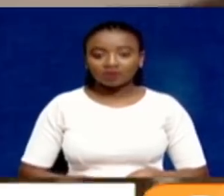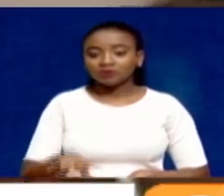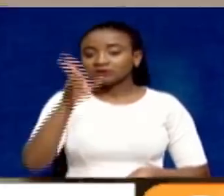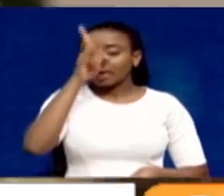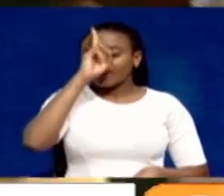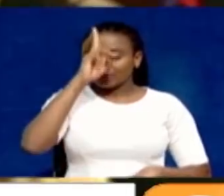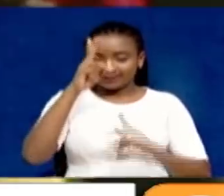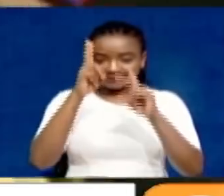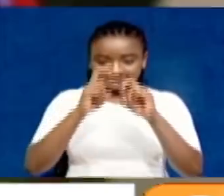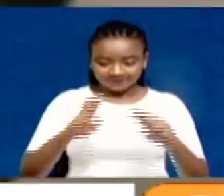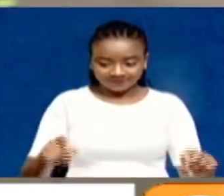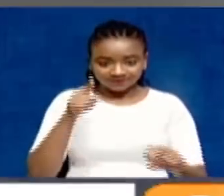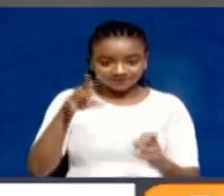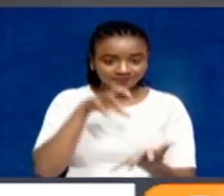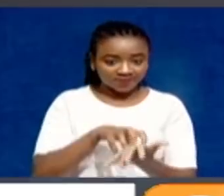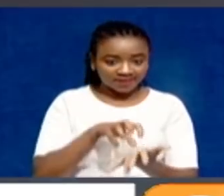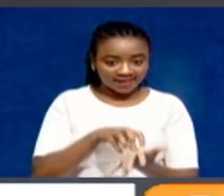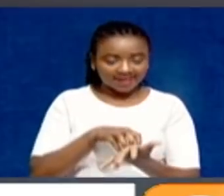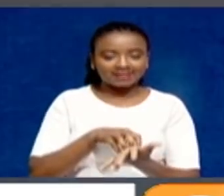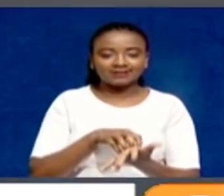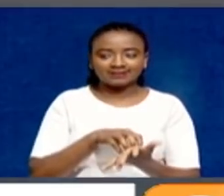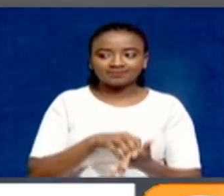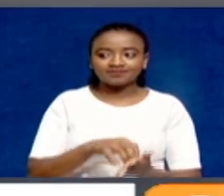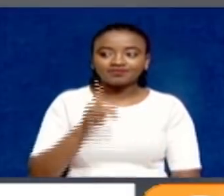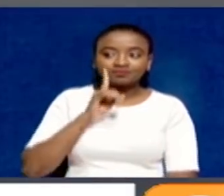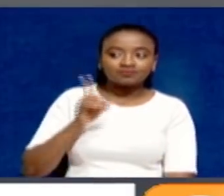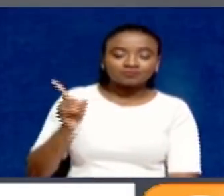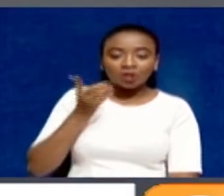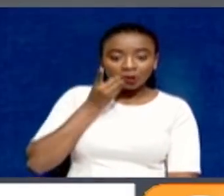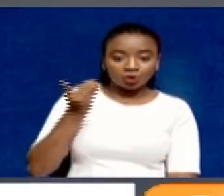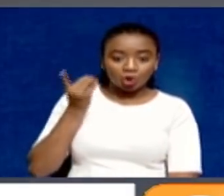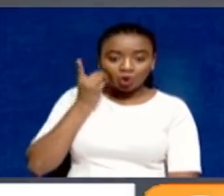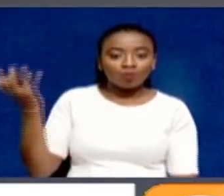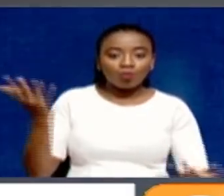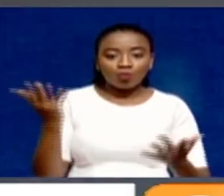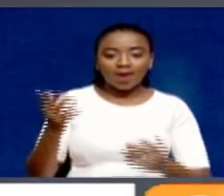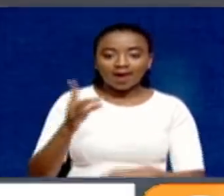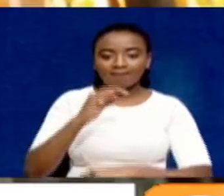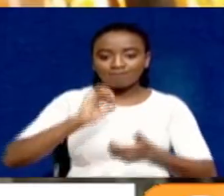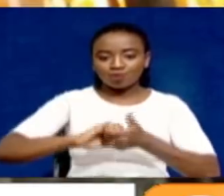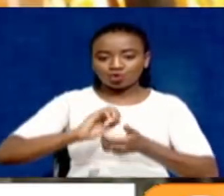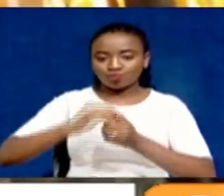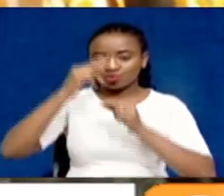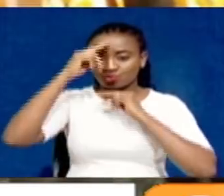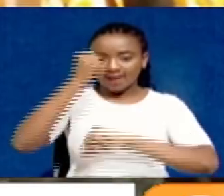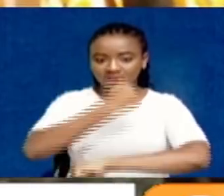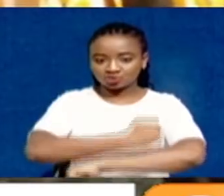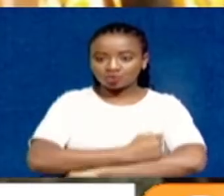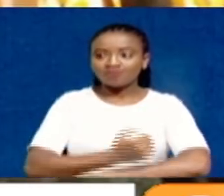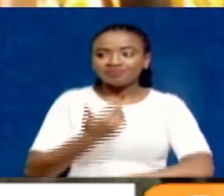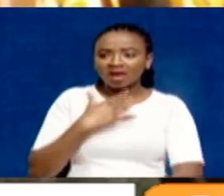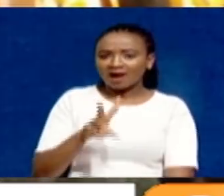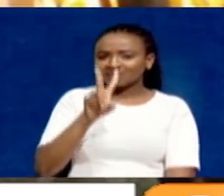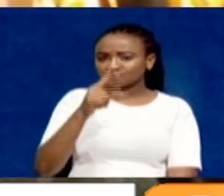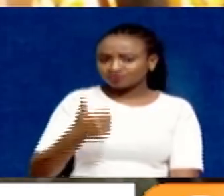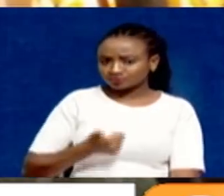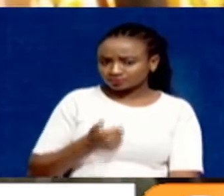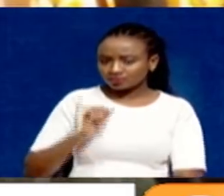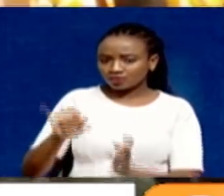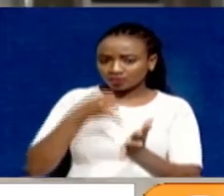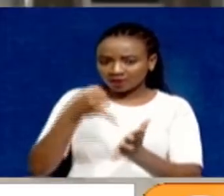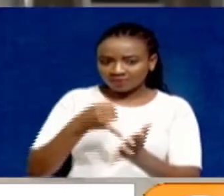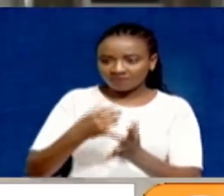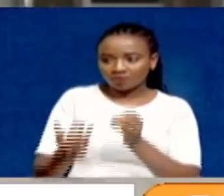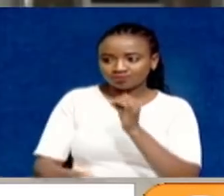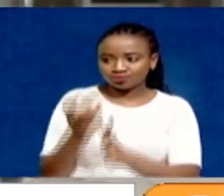Detectives investigating the fire incident at one of the dormitories at Buruburu High School want two girls who allegedly orchestrated the incident